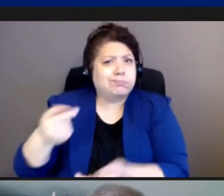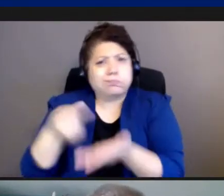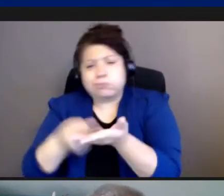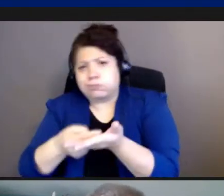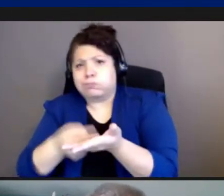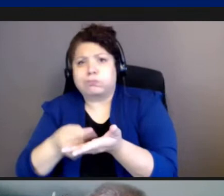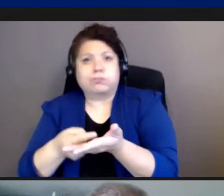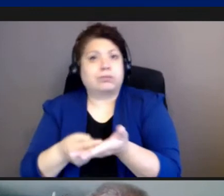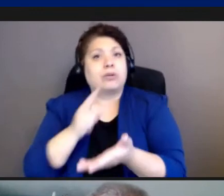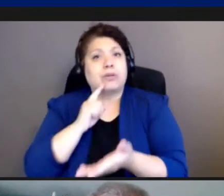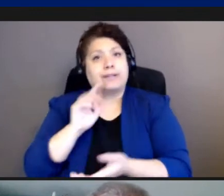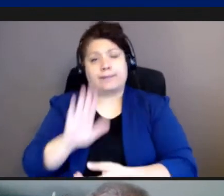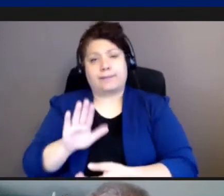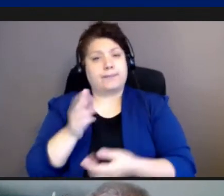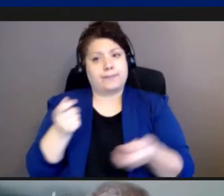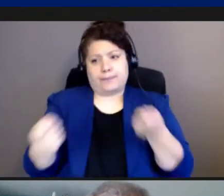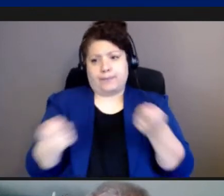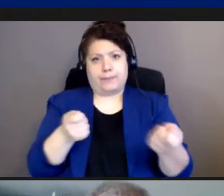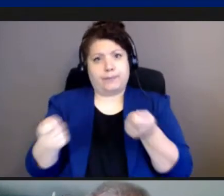manage this pandemic